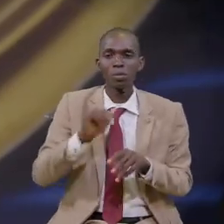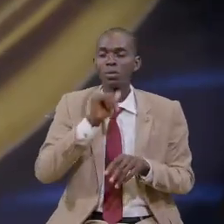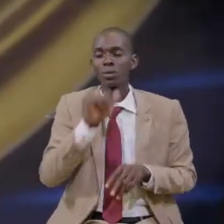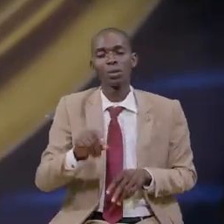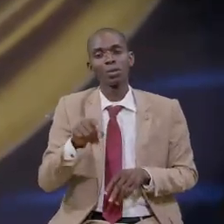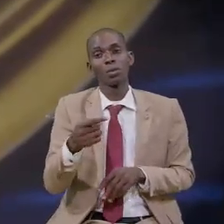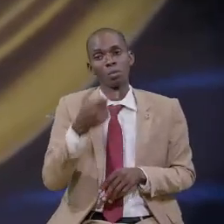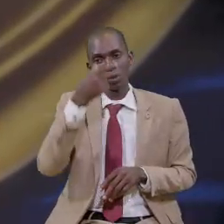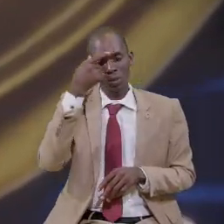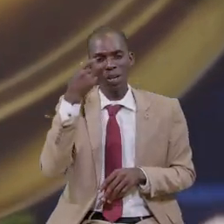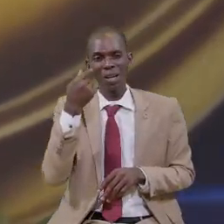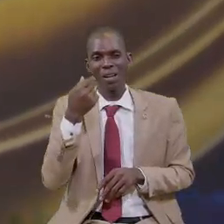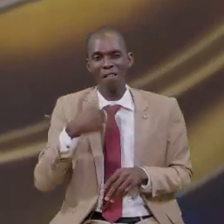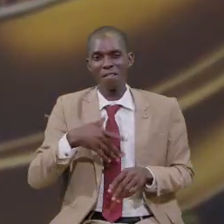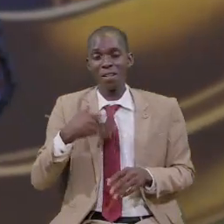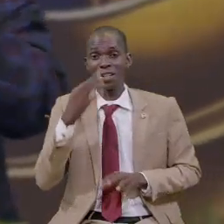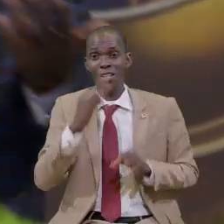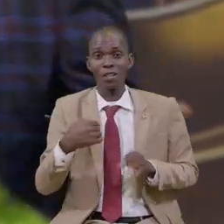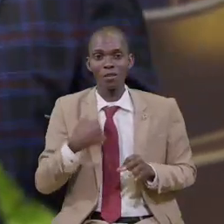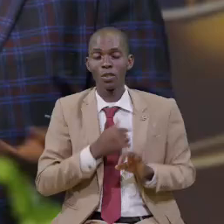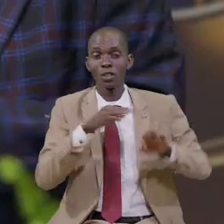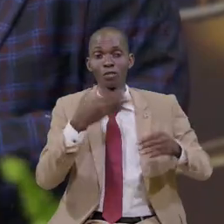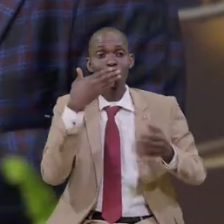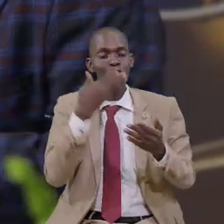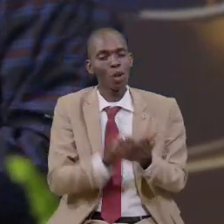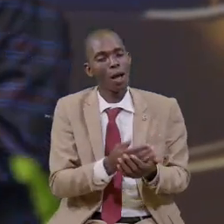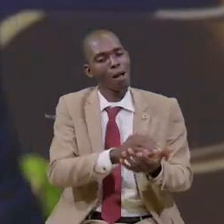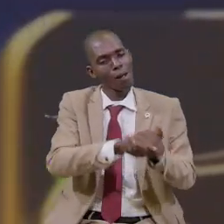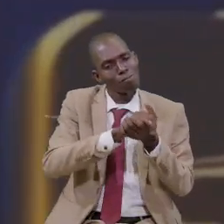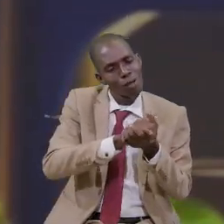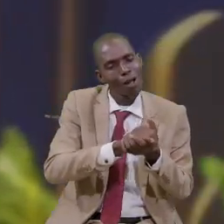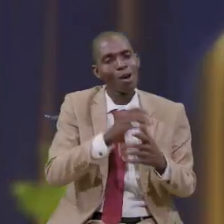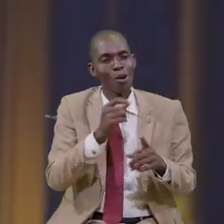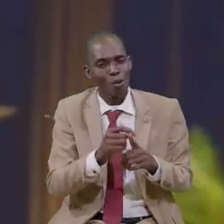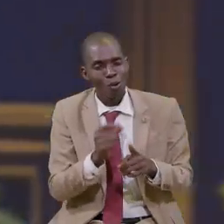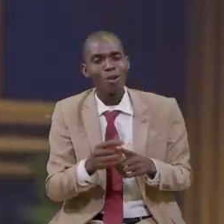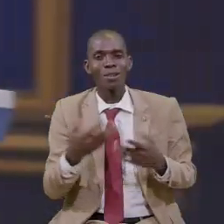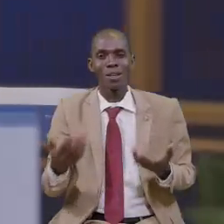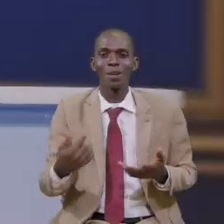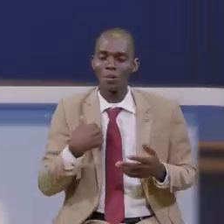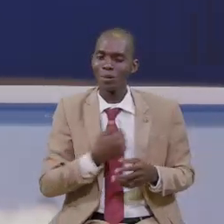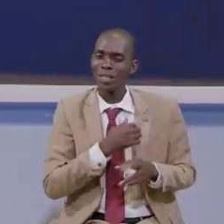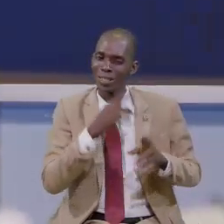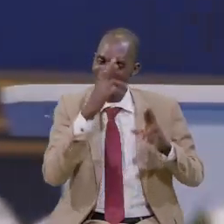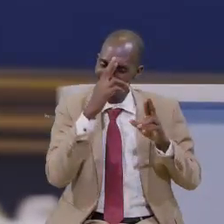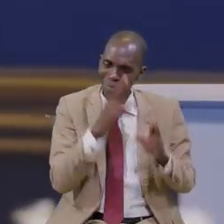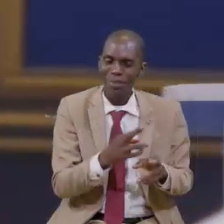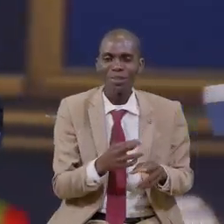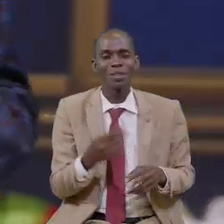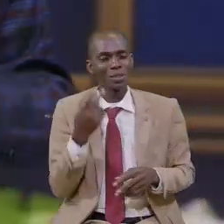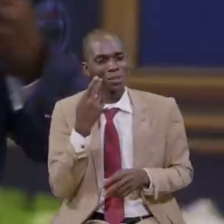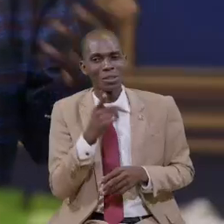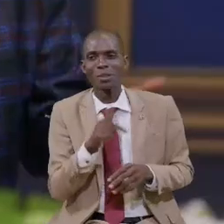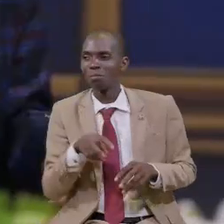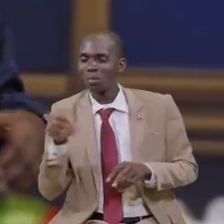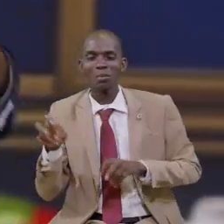him compliments, you know, we respect him already. It doesn't have to, you know, run here, run there. Already you've got it,